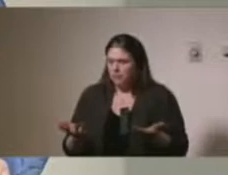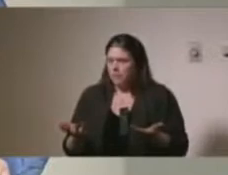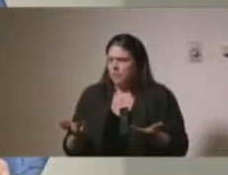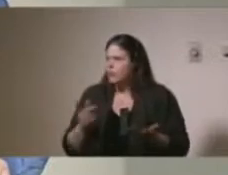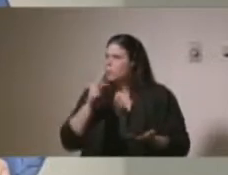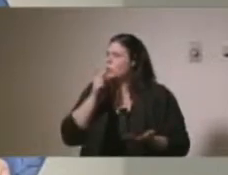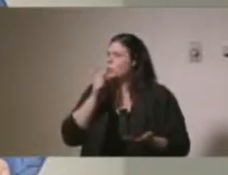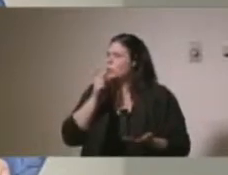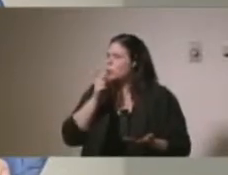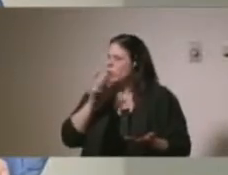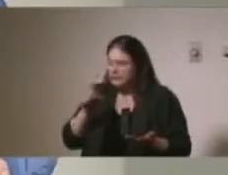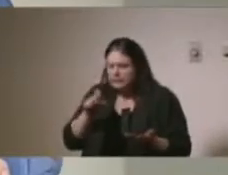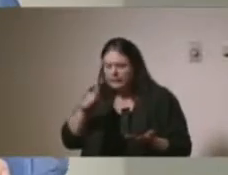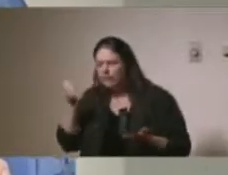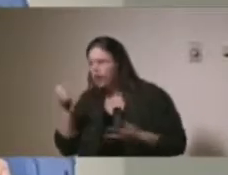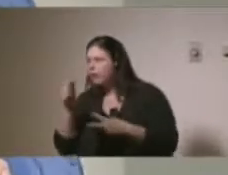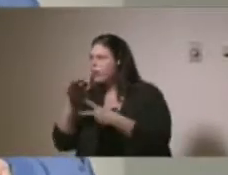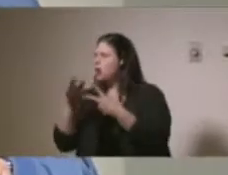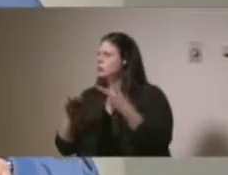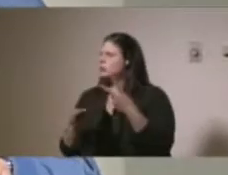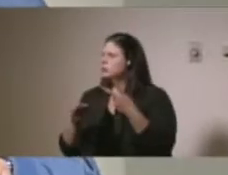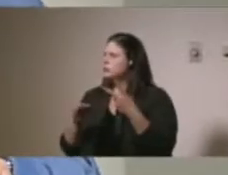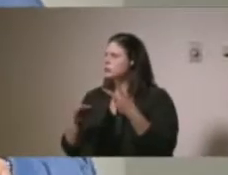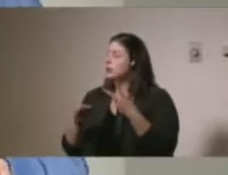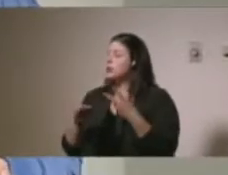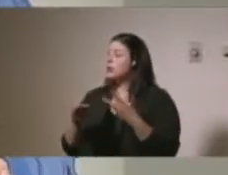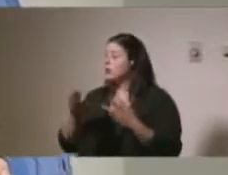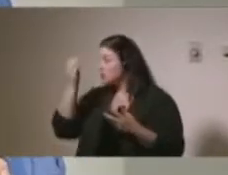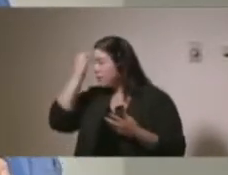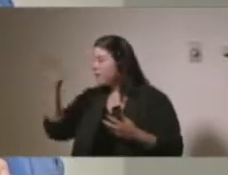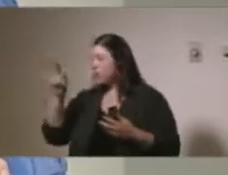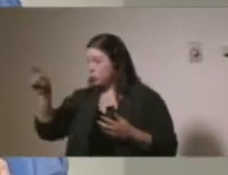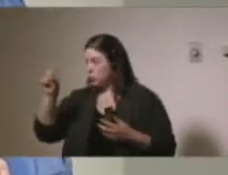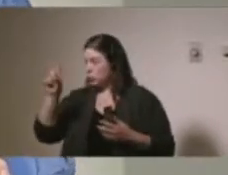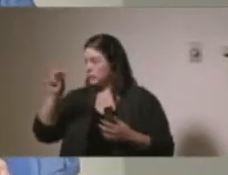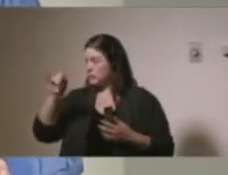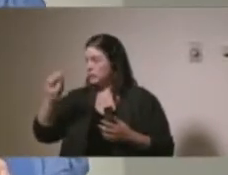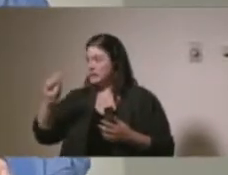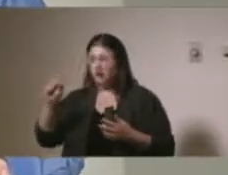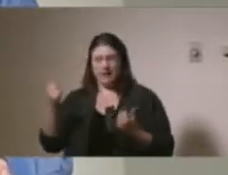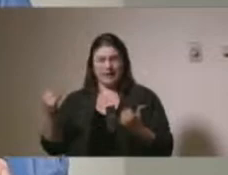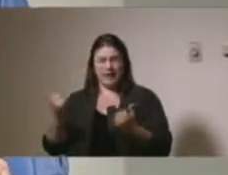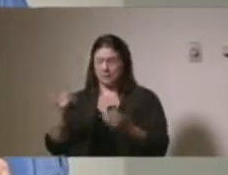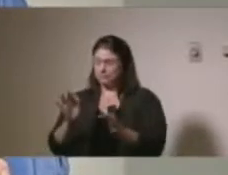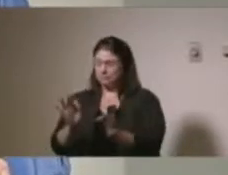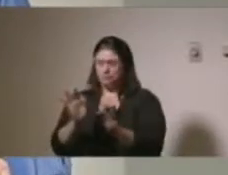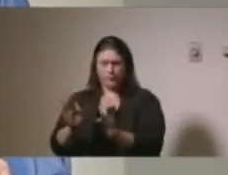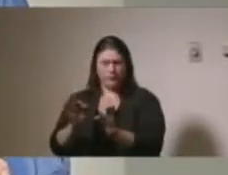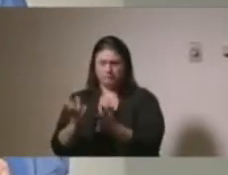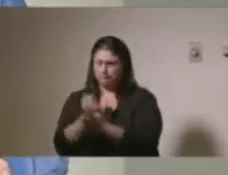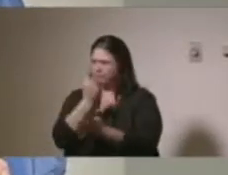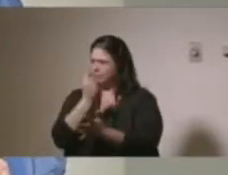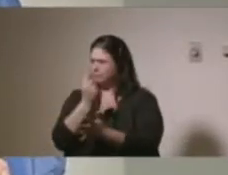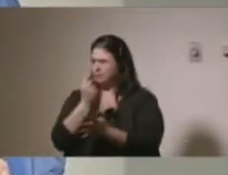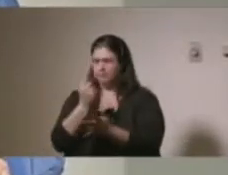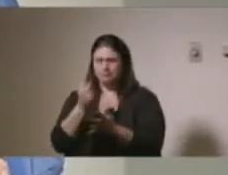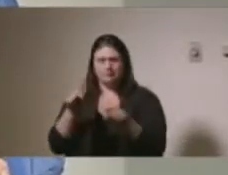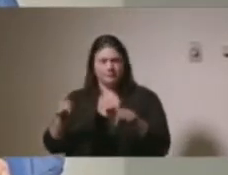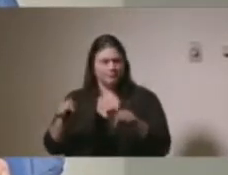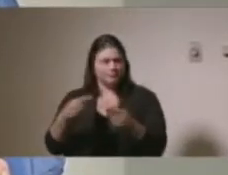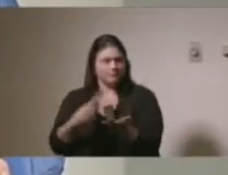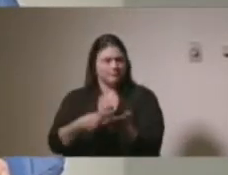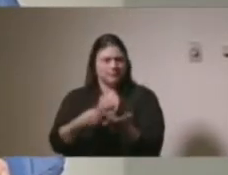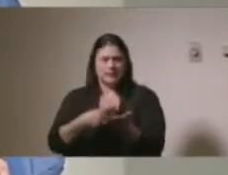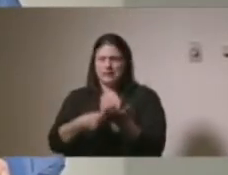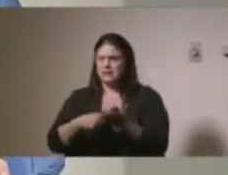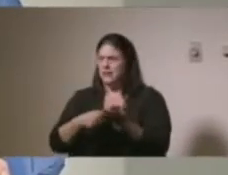services. So there needs to be alternatives. So I just want to say, Denny, that there could have been no better time to have this type of conversation about postal